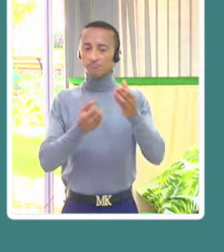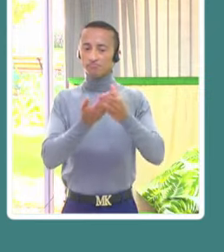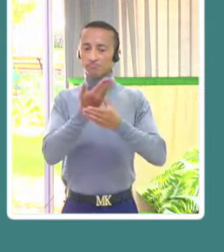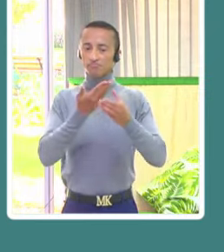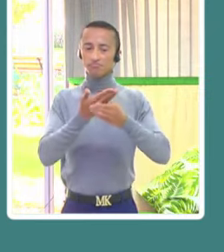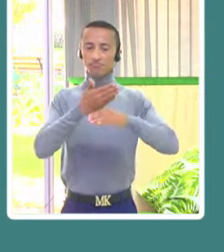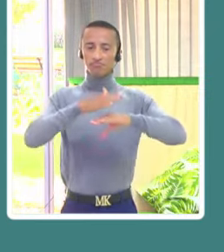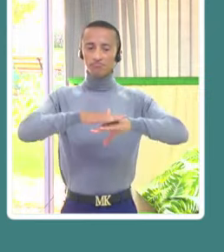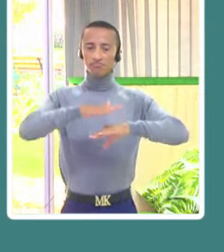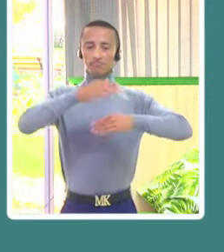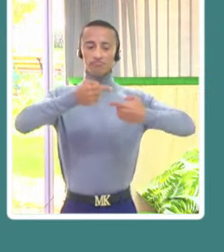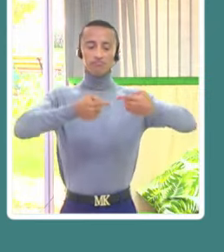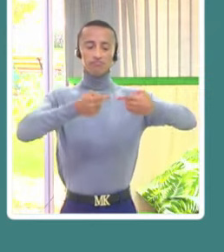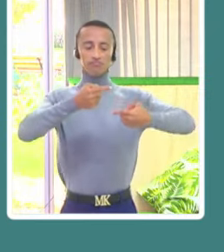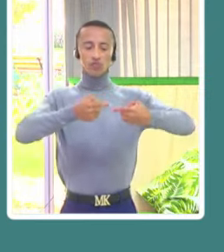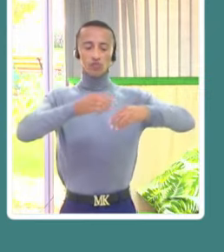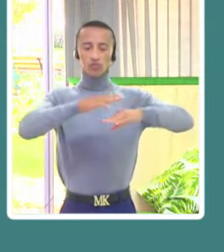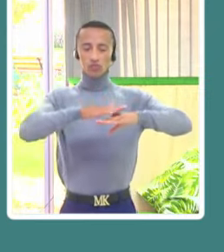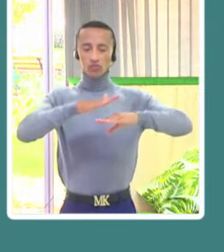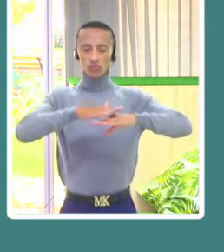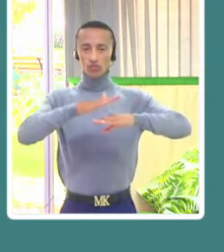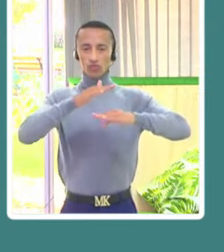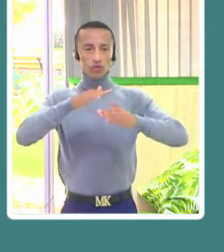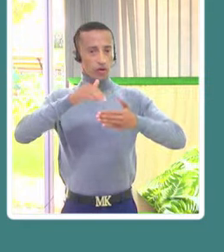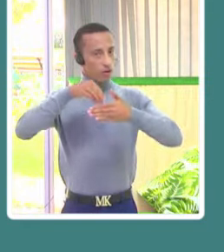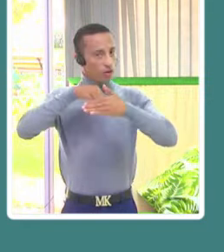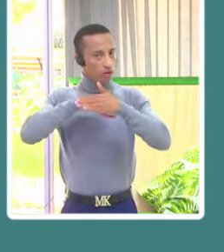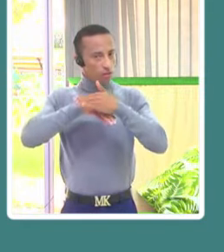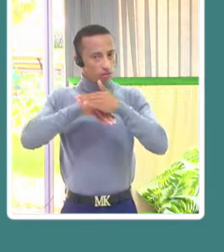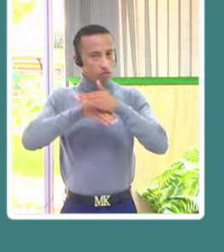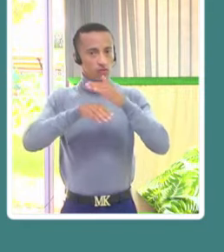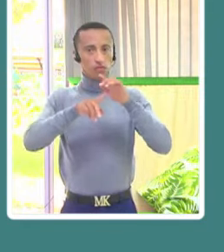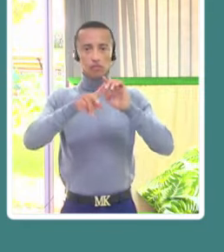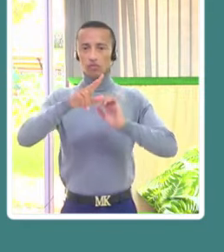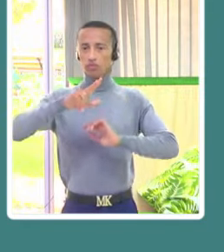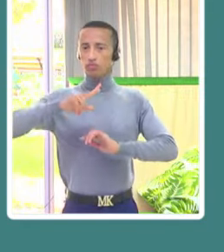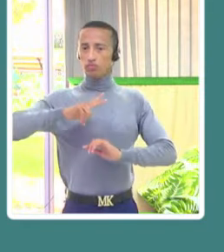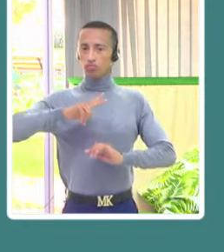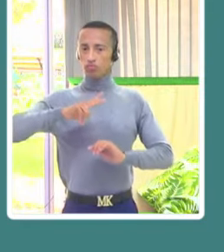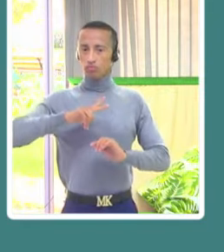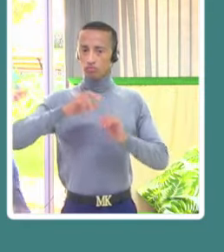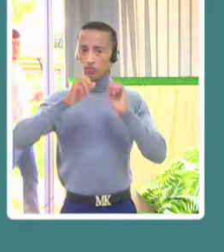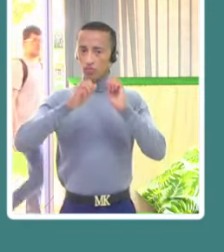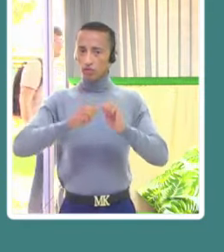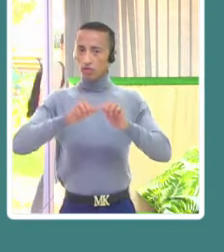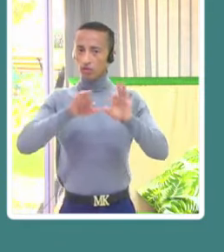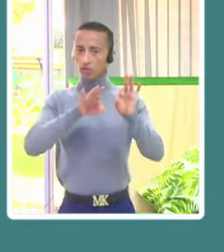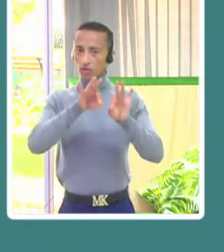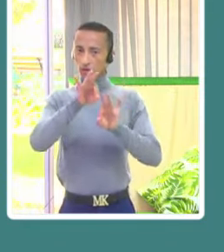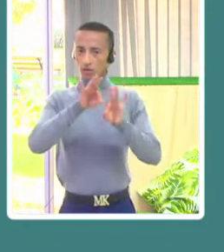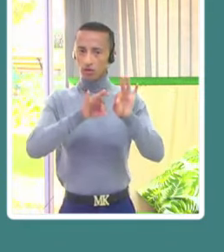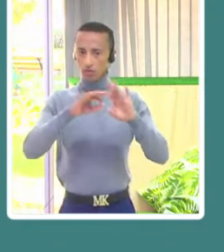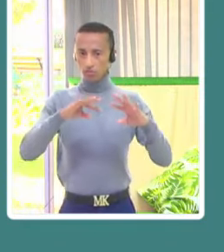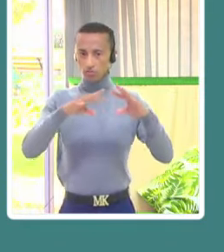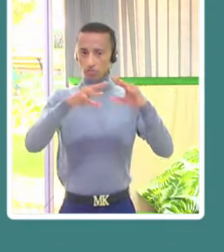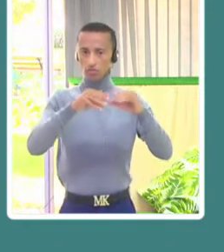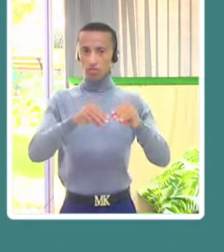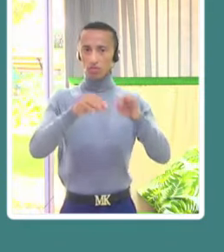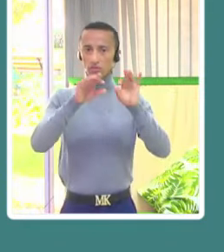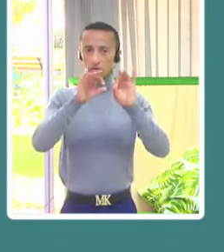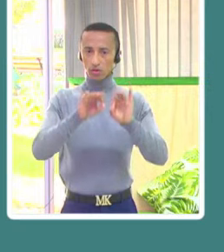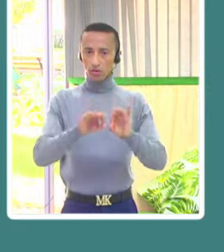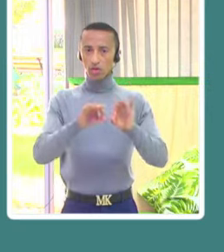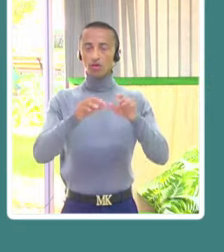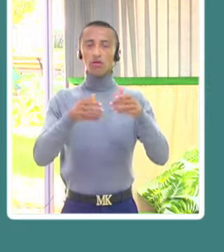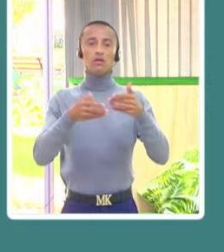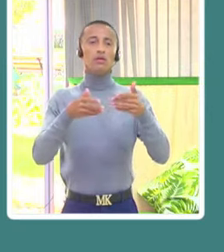data protection, interoperability, portability. All these can be defined. So this is a circular